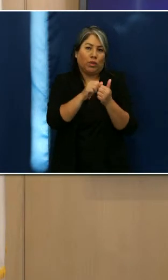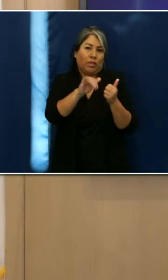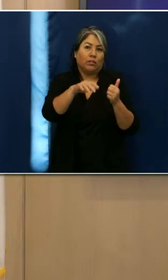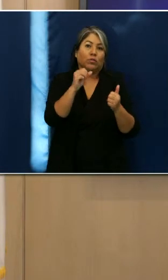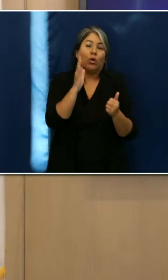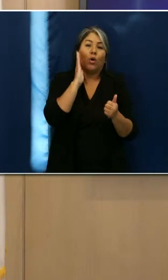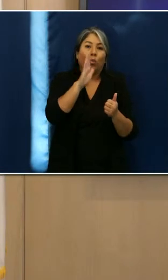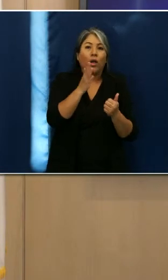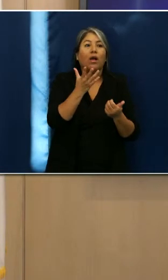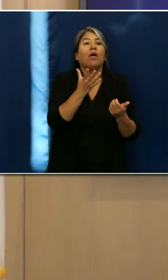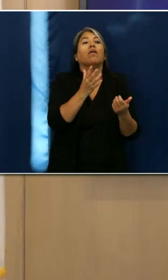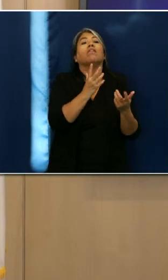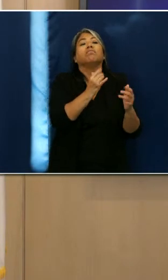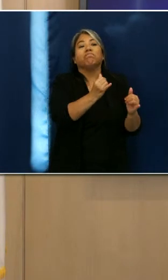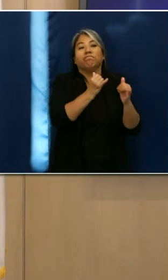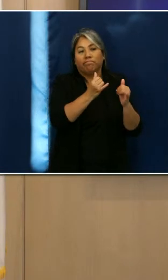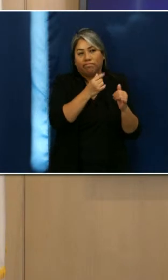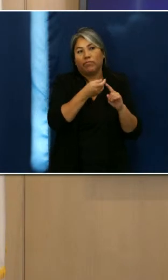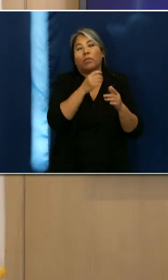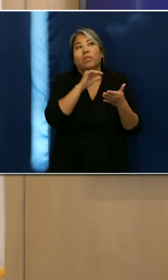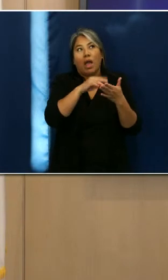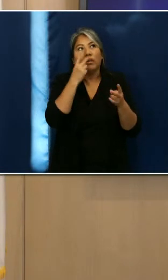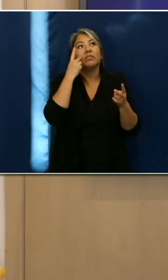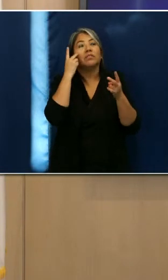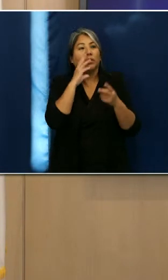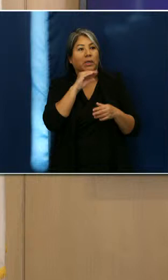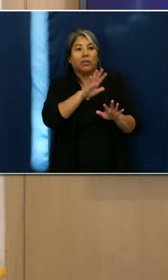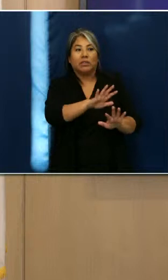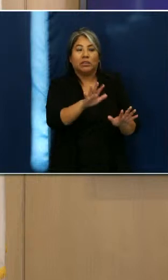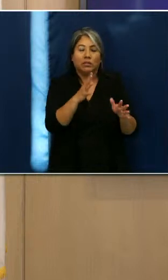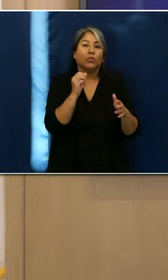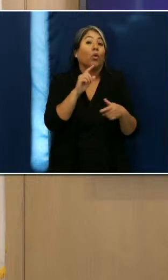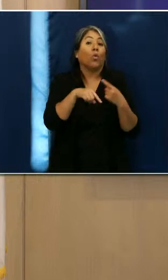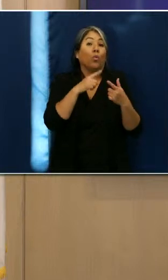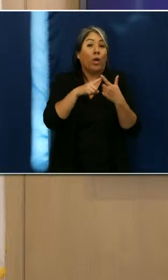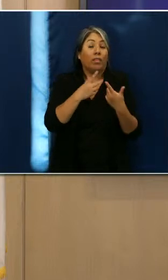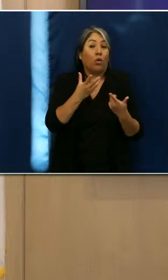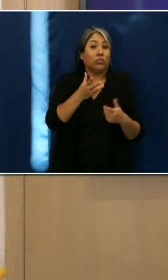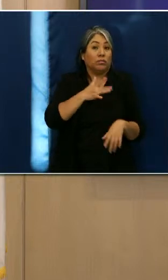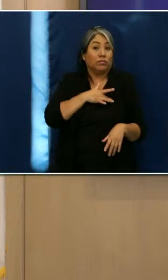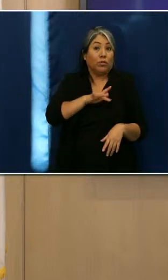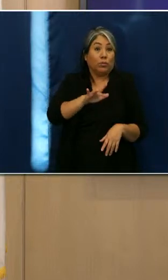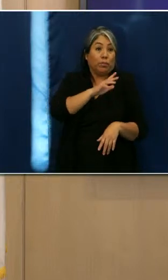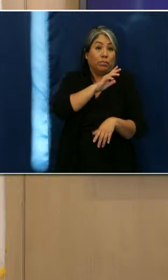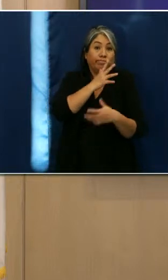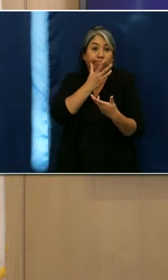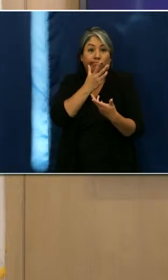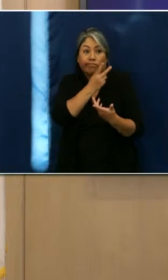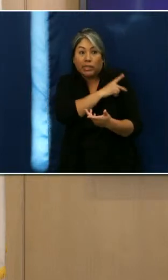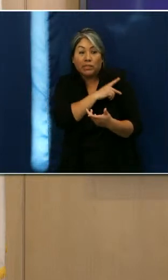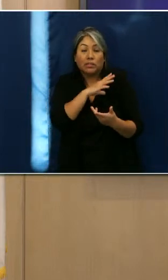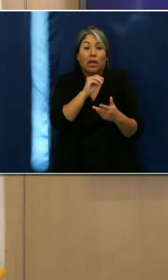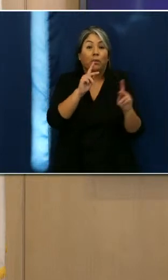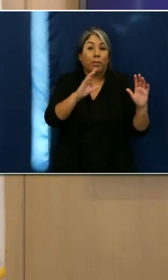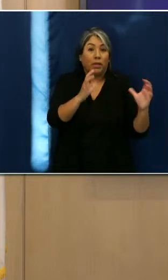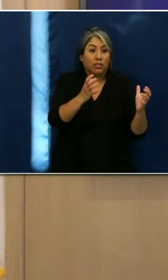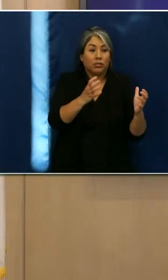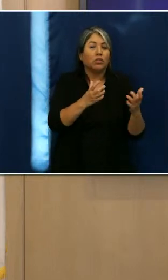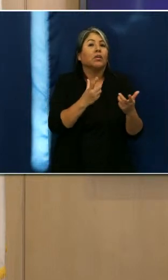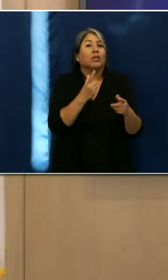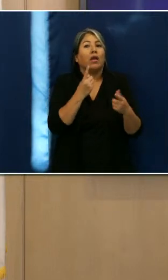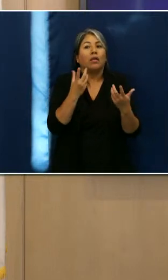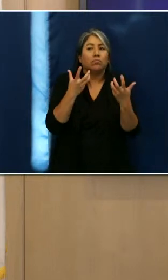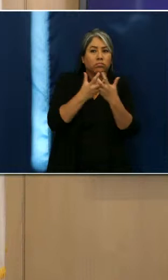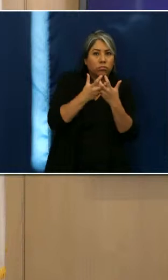that experience so that when those vulnerable patients and populations are in the right tier to